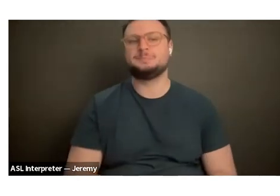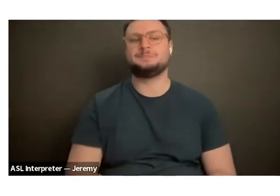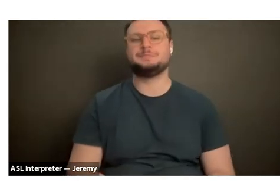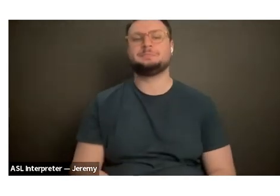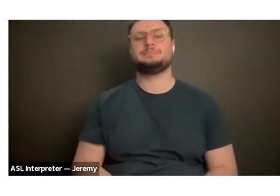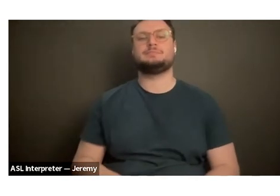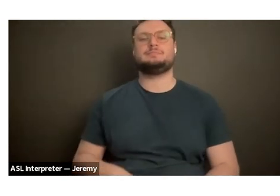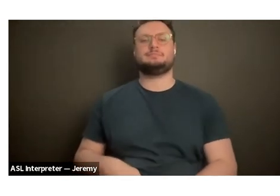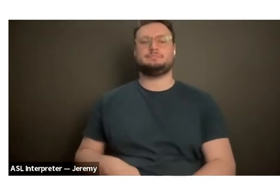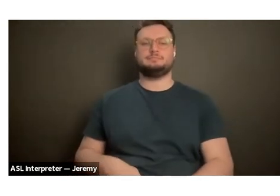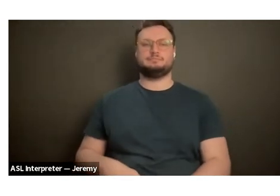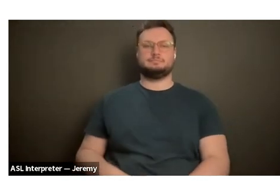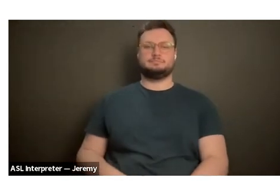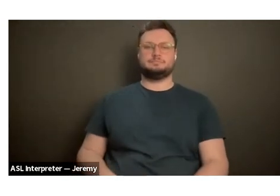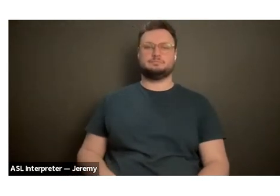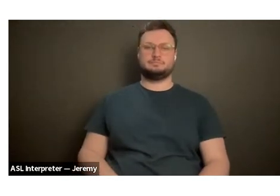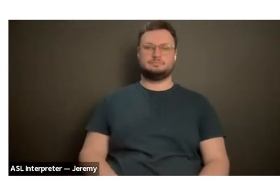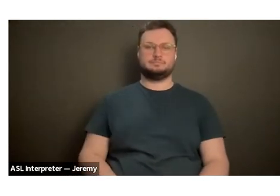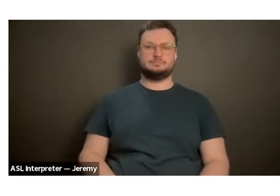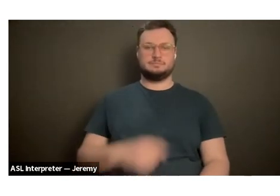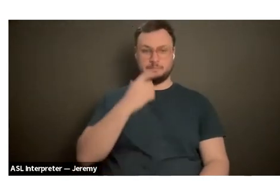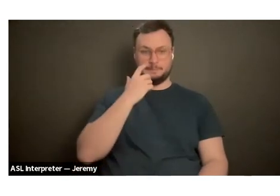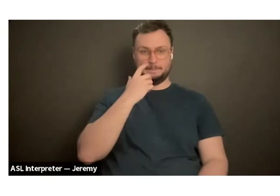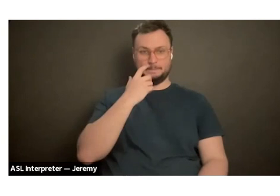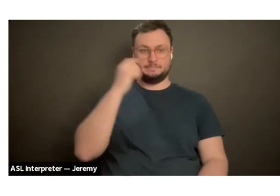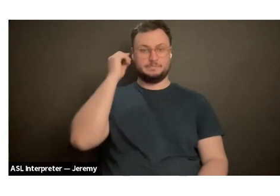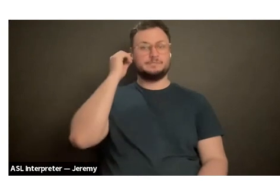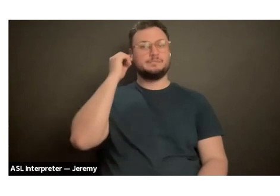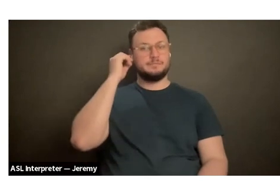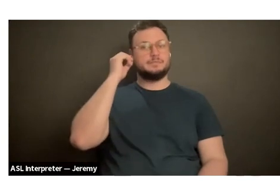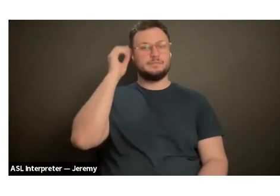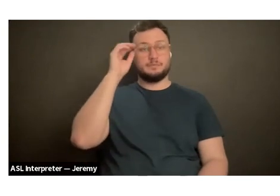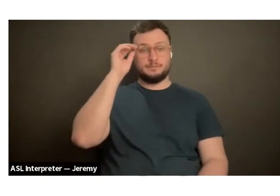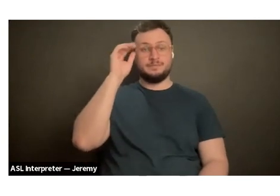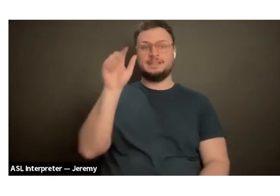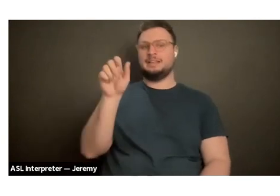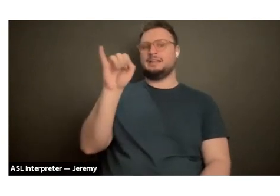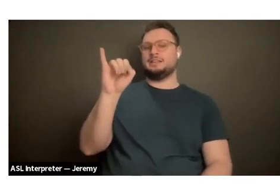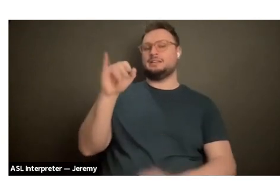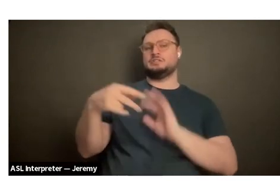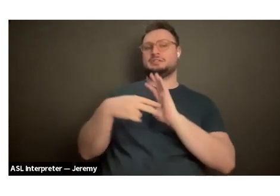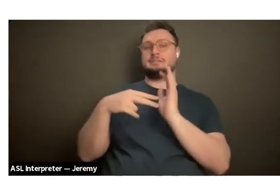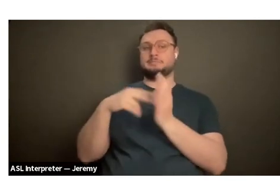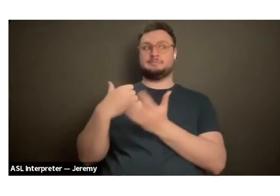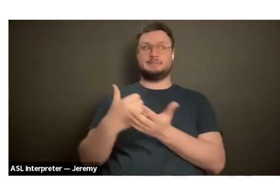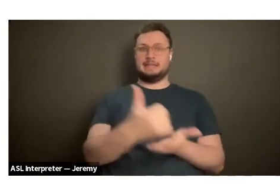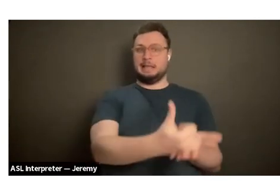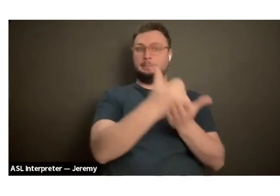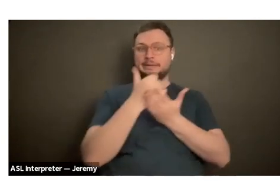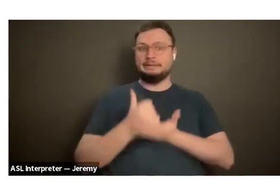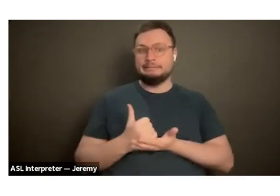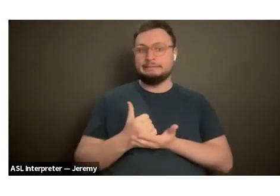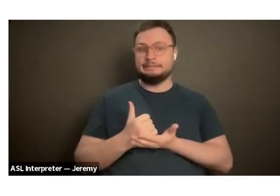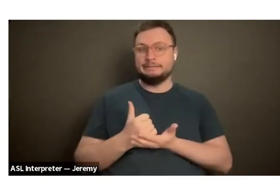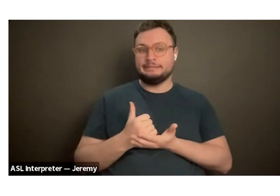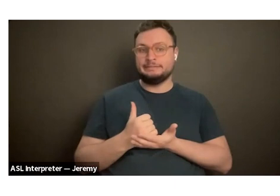please. And Leah goes on to write, access intimacy is not